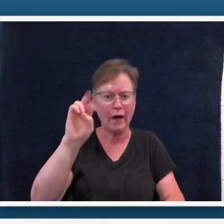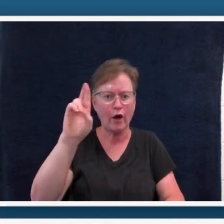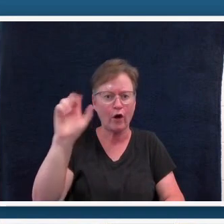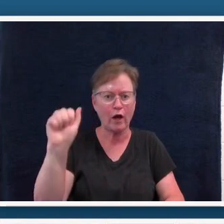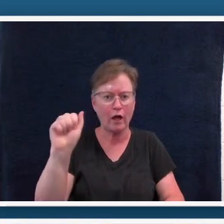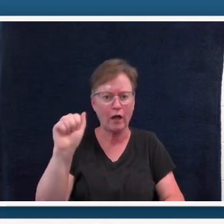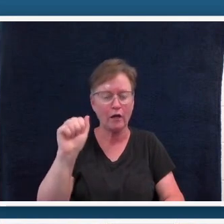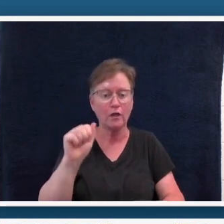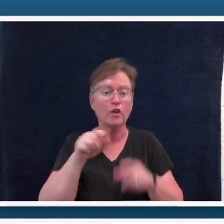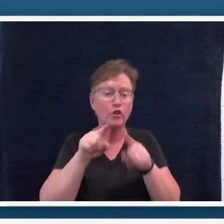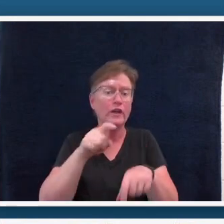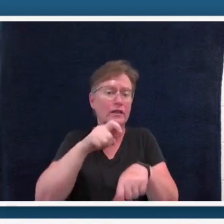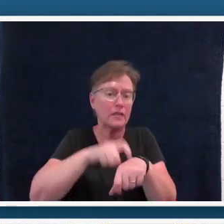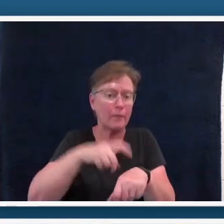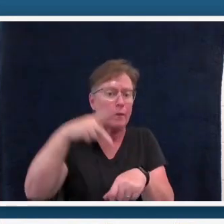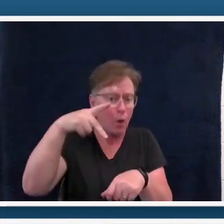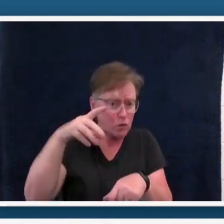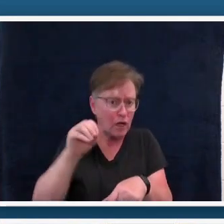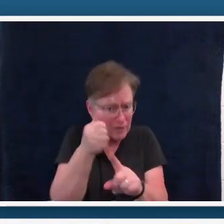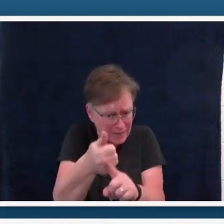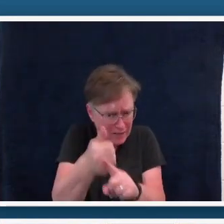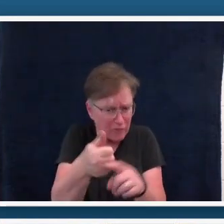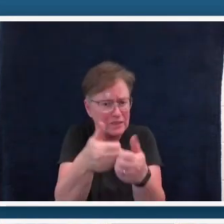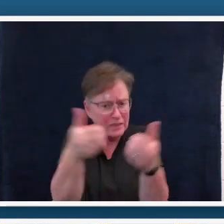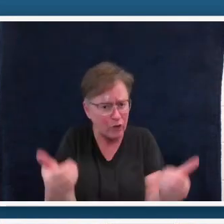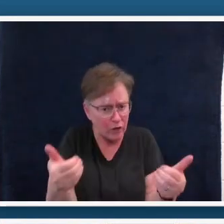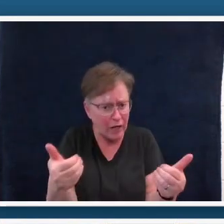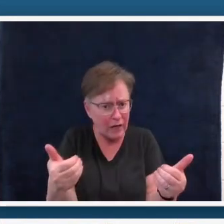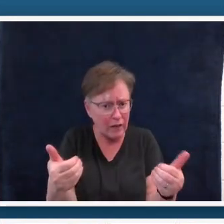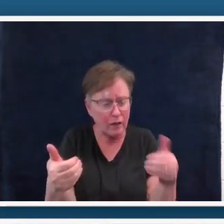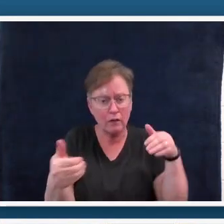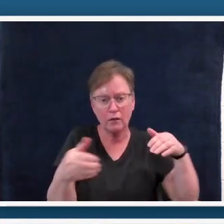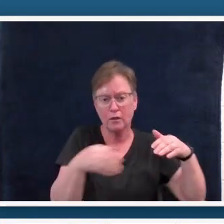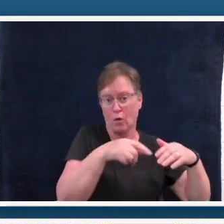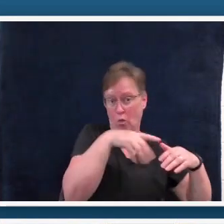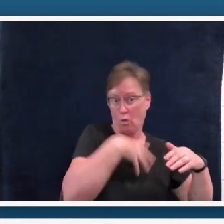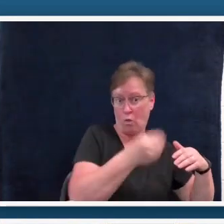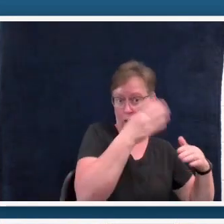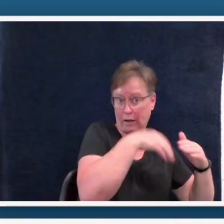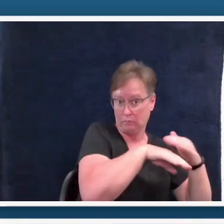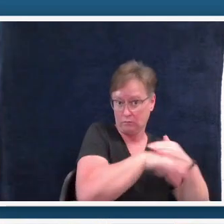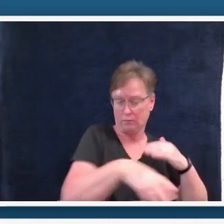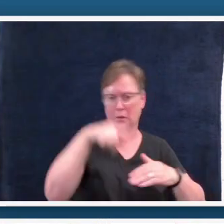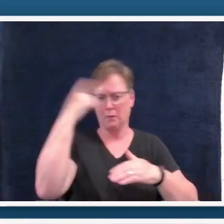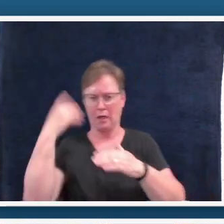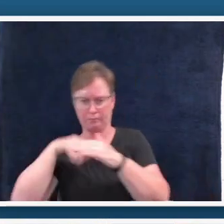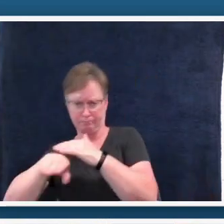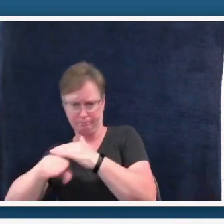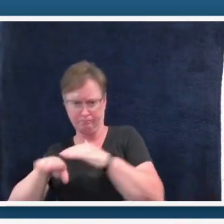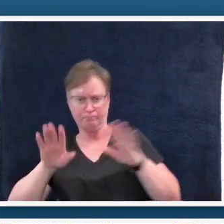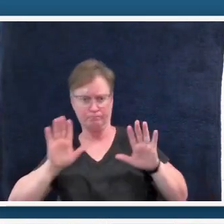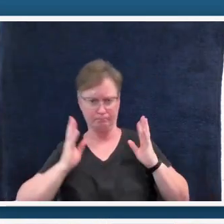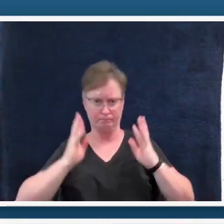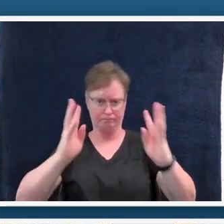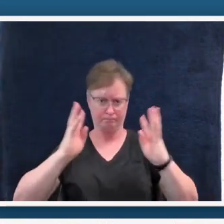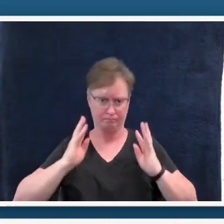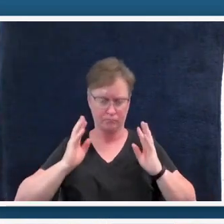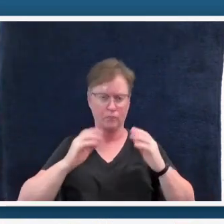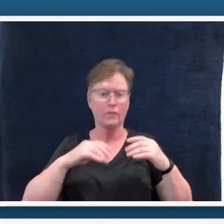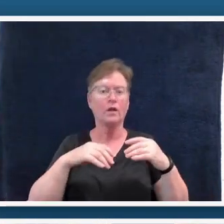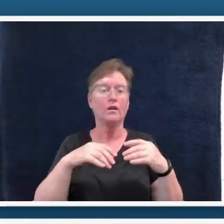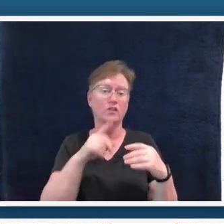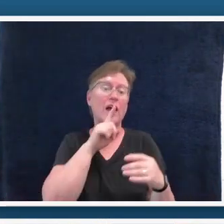segregated for both employees and customers. There's actually an active change.org petition to get this mural